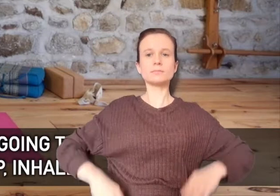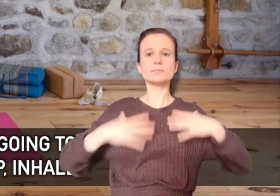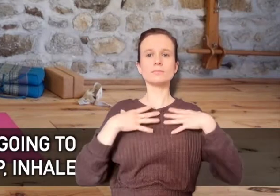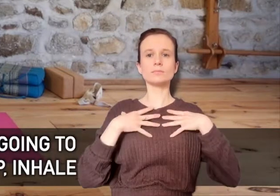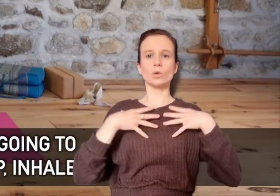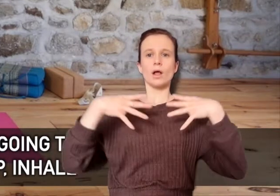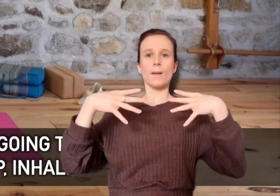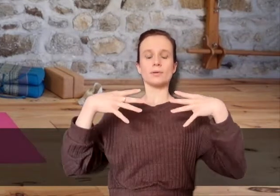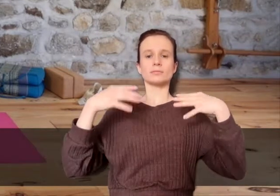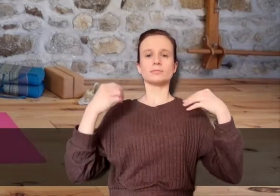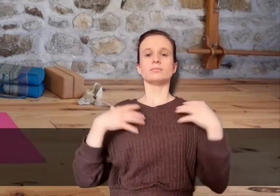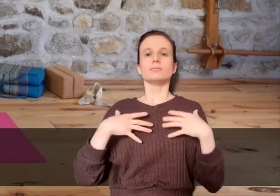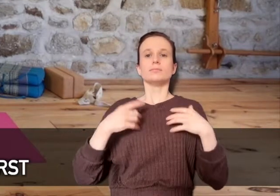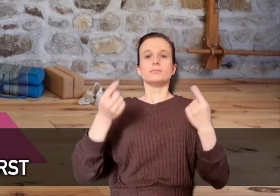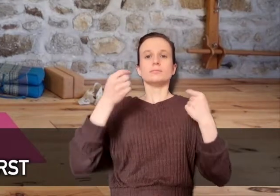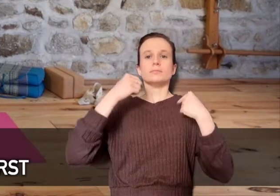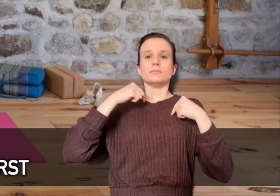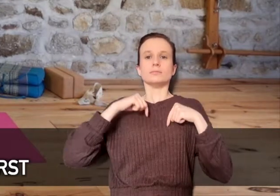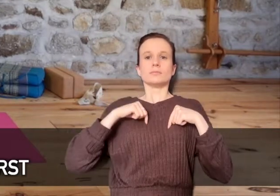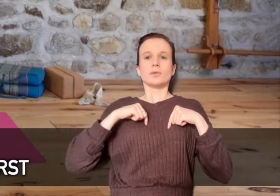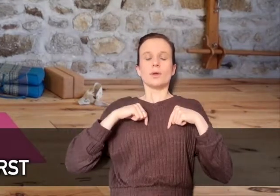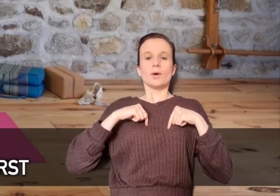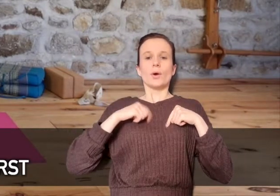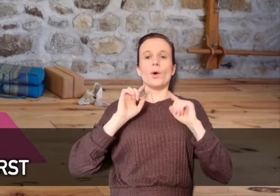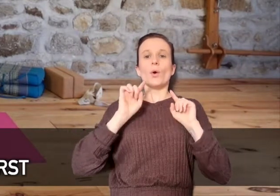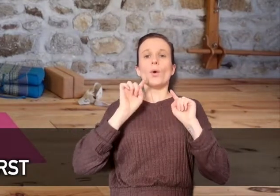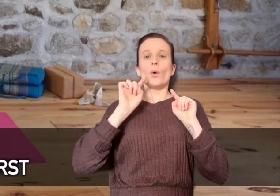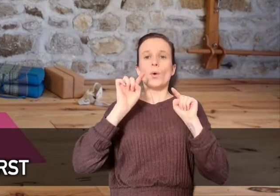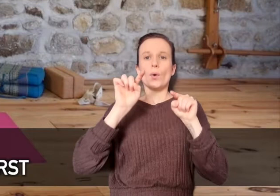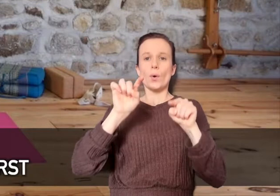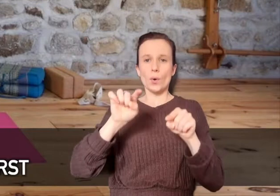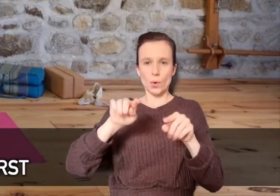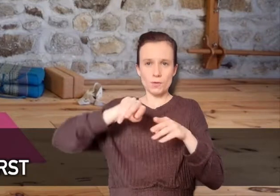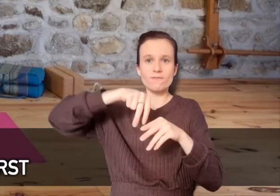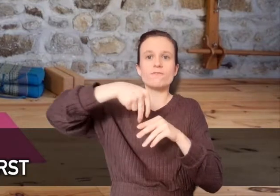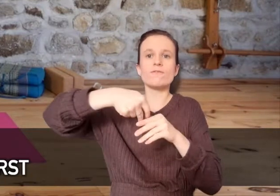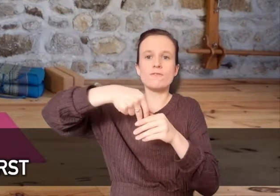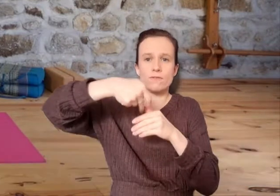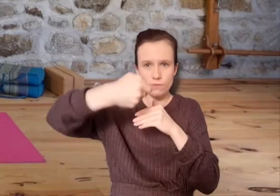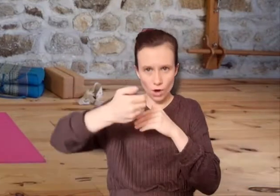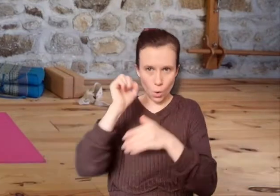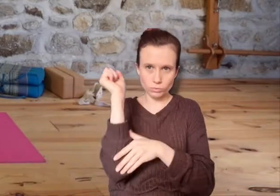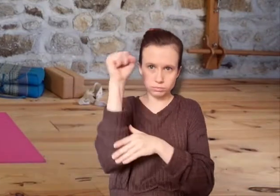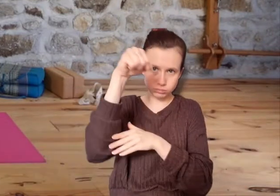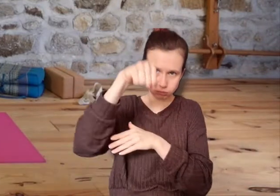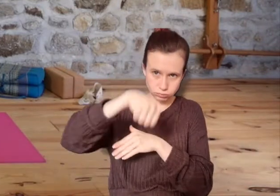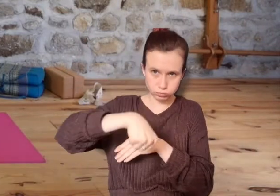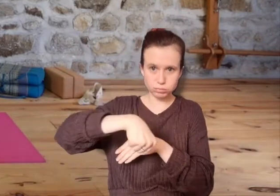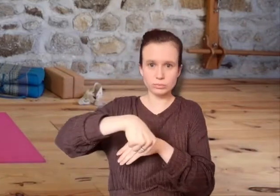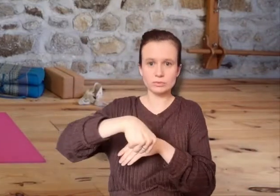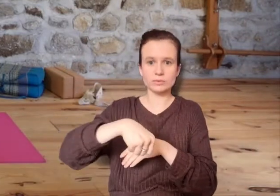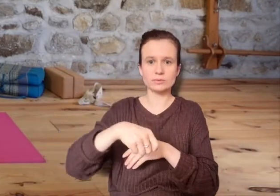up. Inhale. Exhale to fold at the hips. You want to crease at the hips first. Then